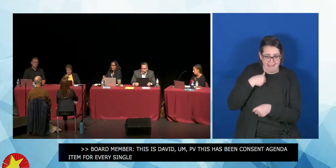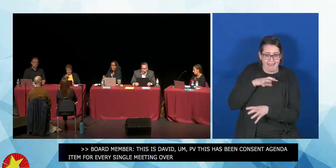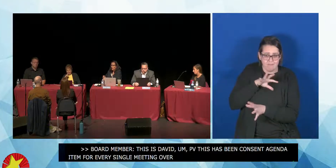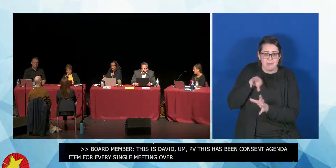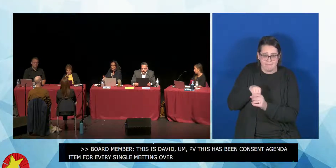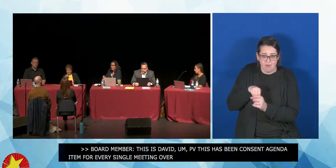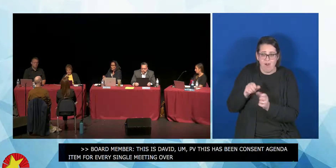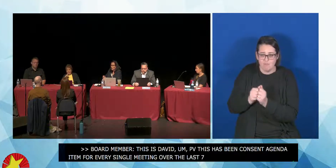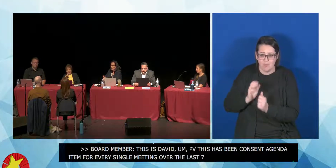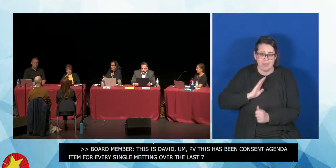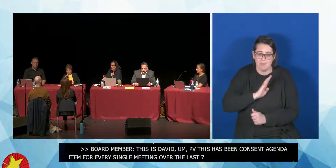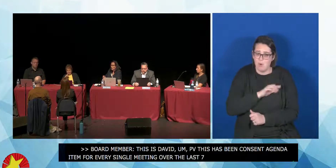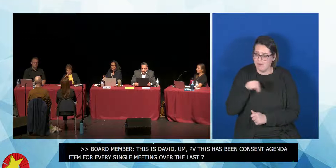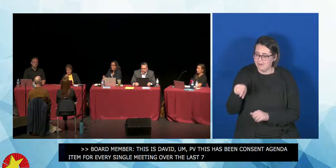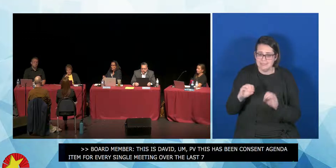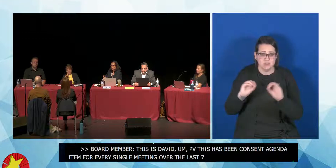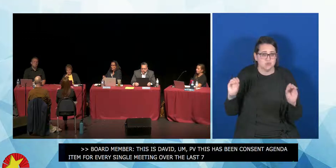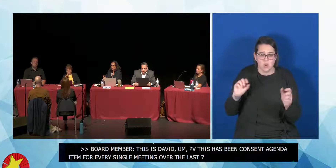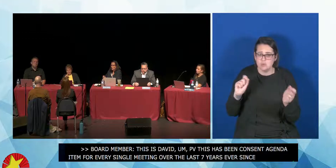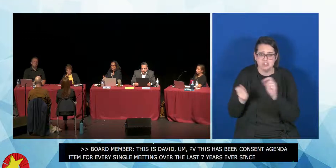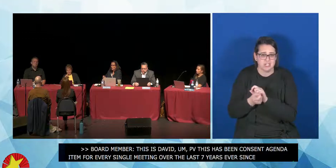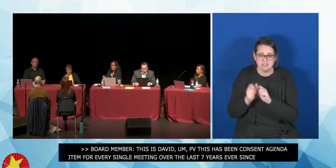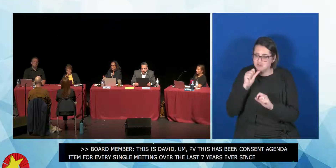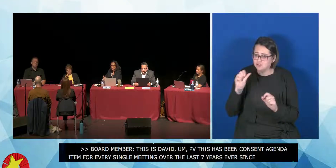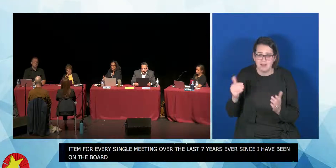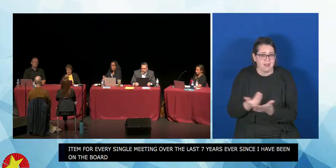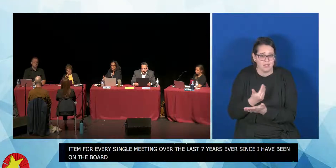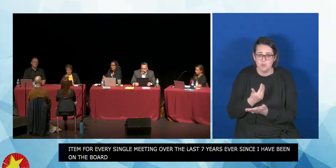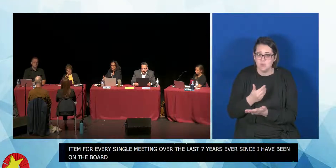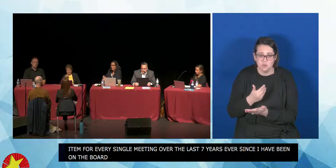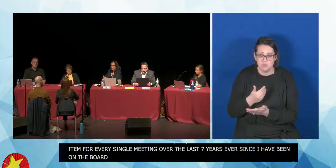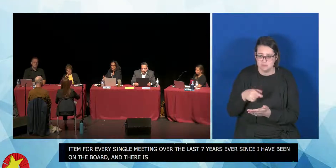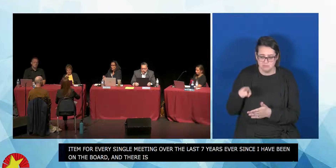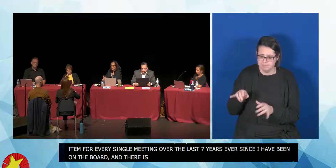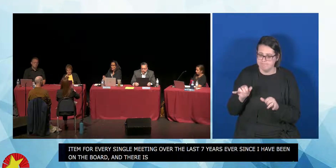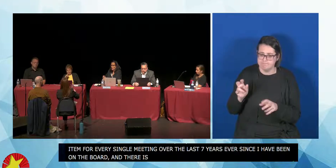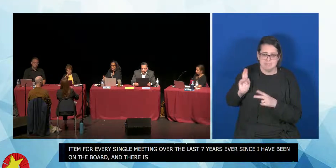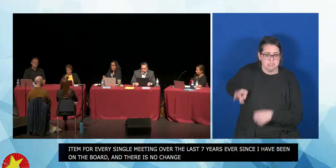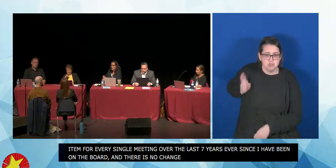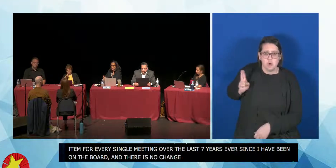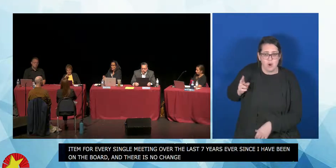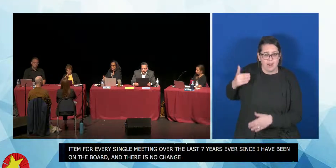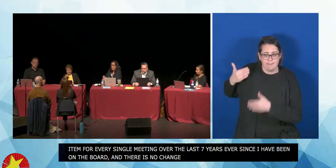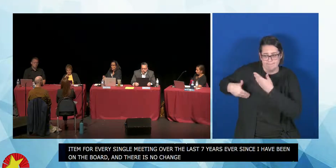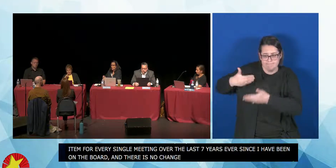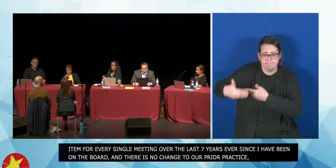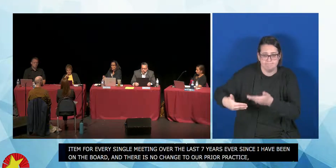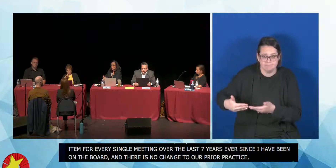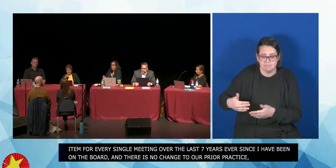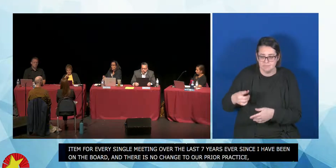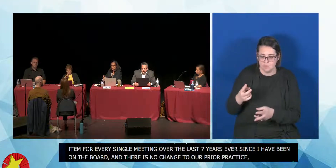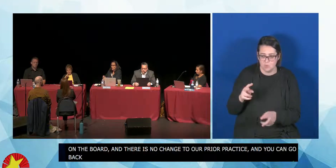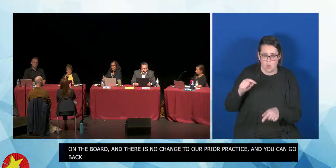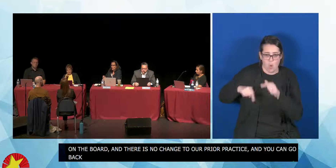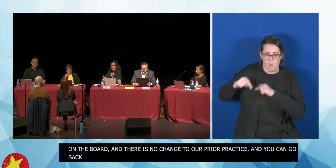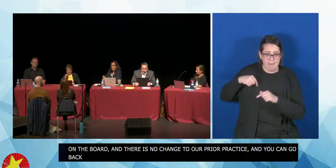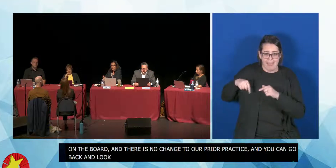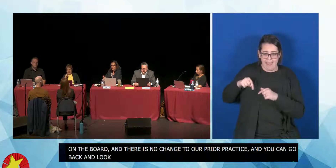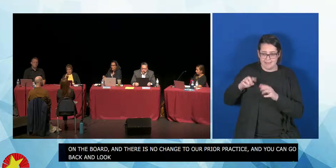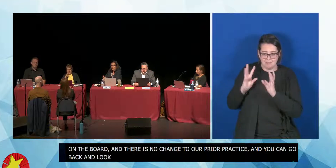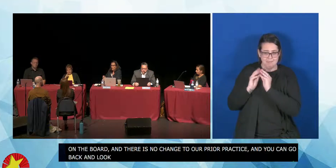There's no change in this to our prior practice. You can go back again, look at every meeting in 7 years. It's always been on the consent